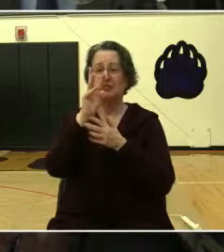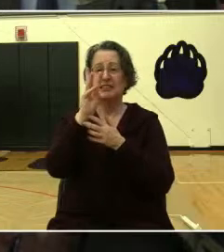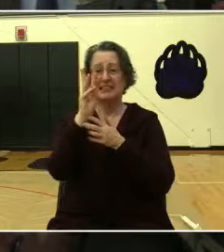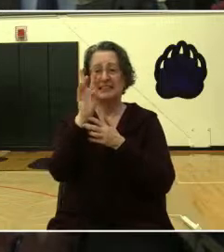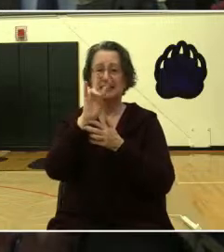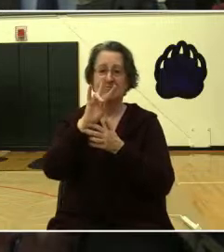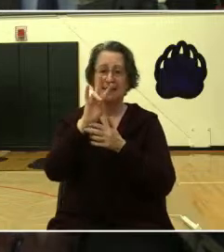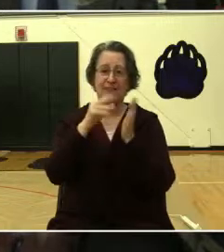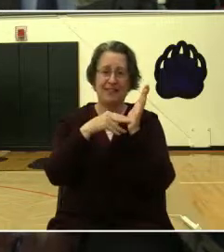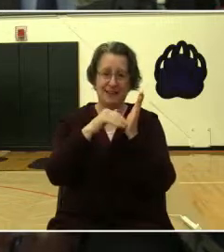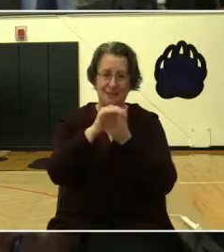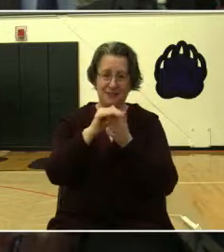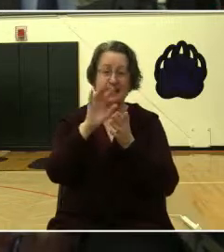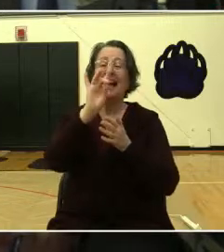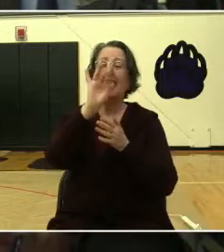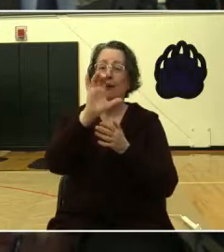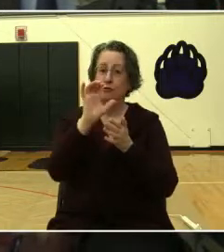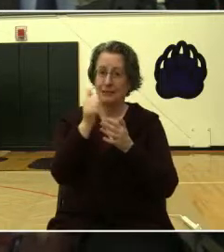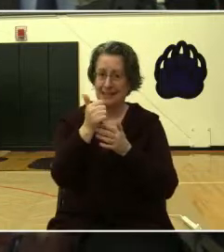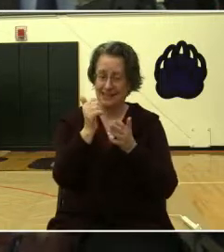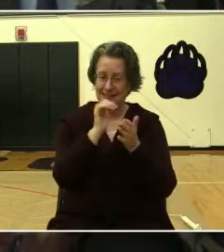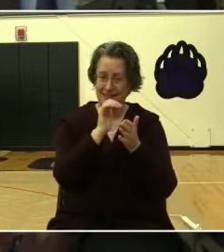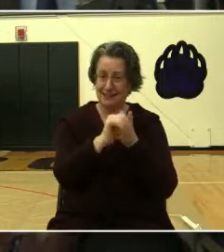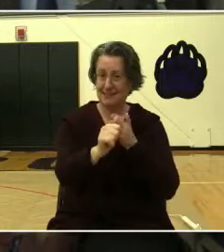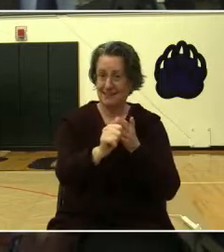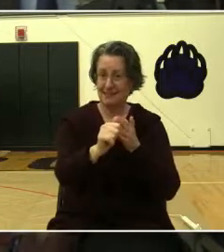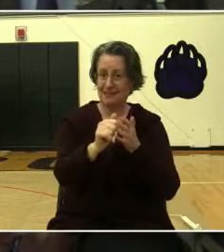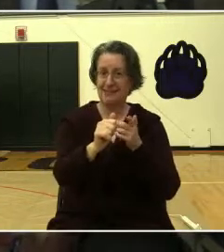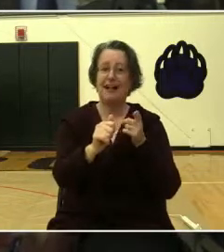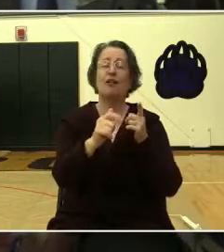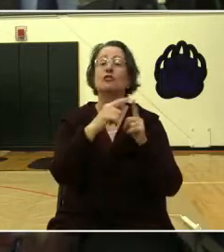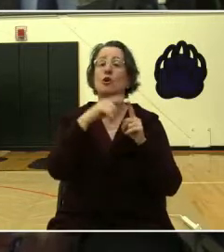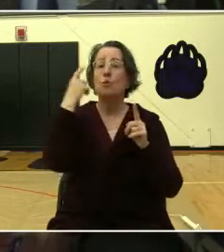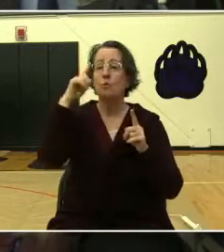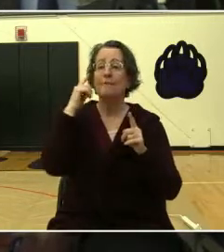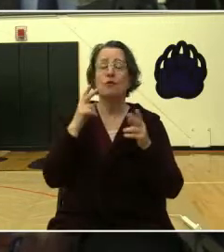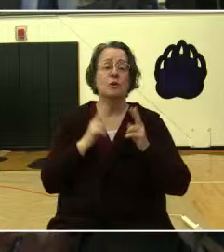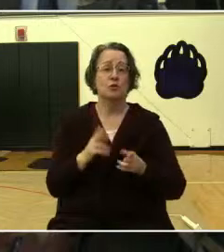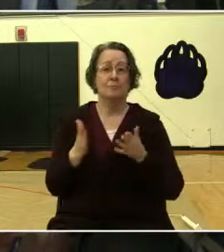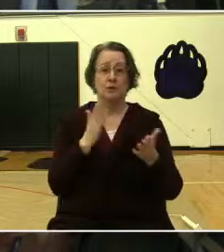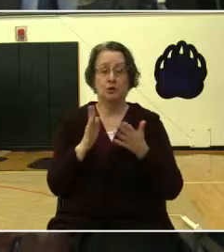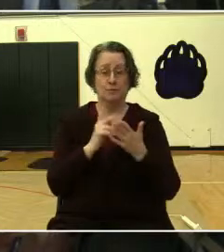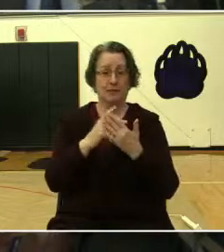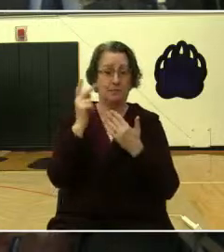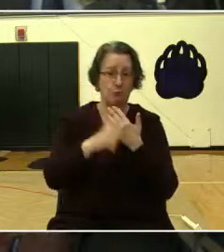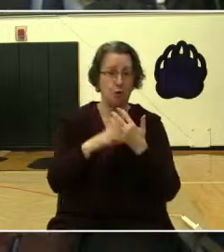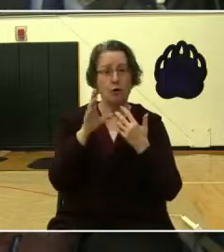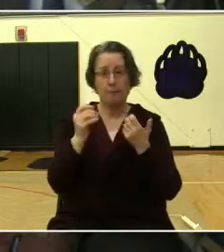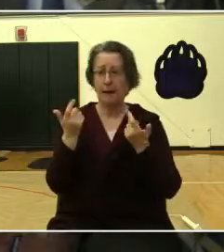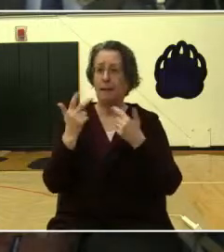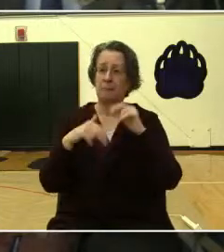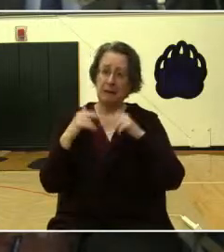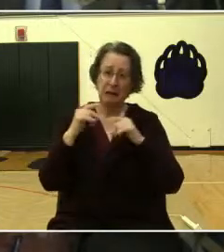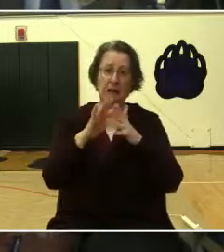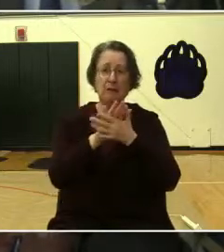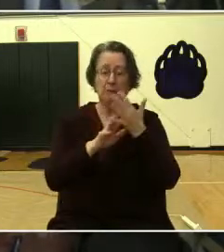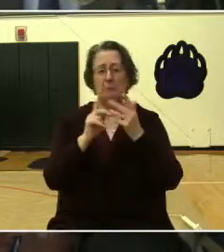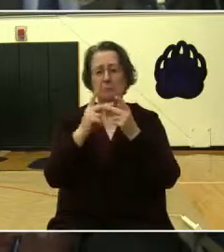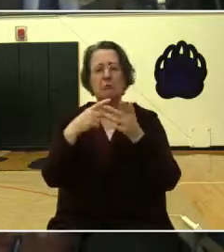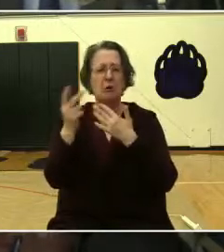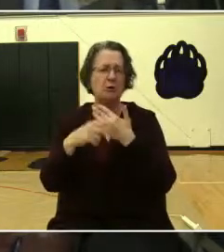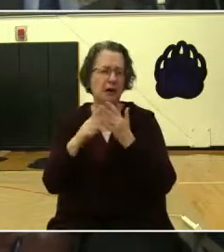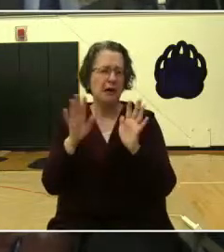67,8 110 to support Human Service programs and facilities for the residents of Brad bro to be